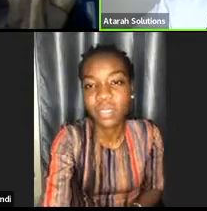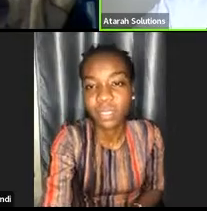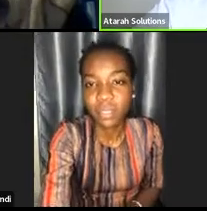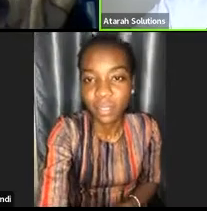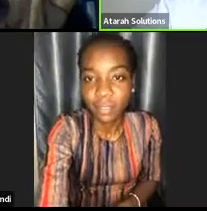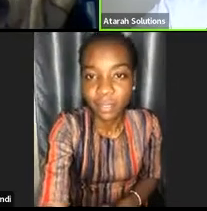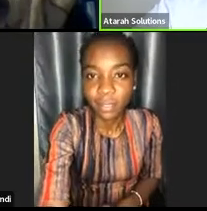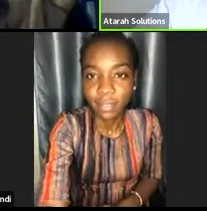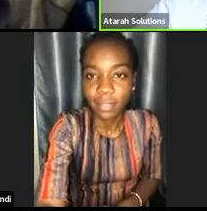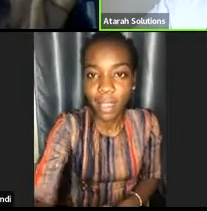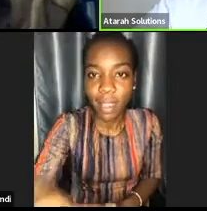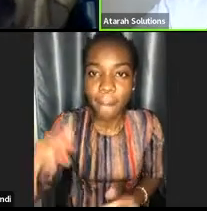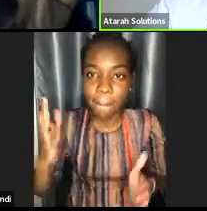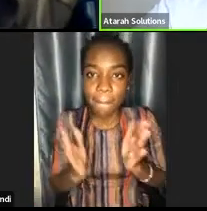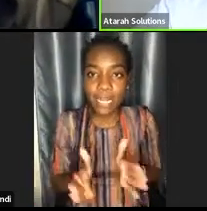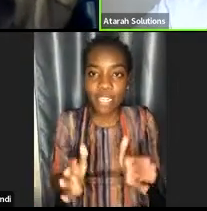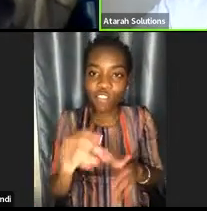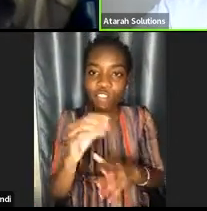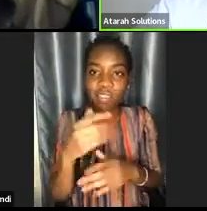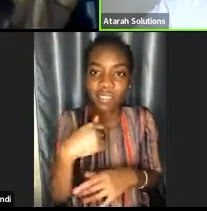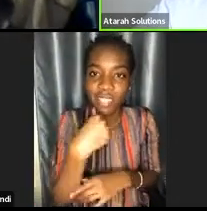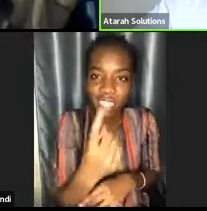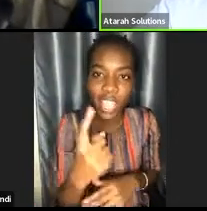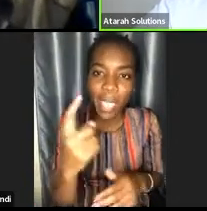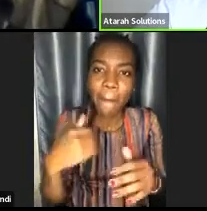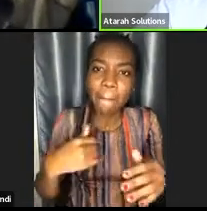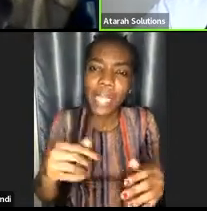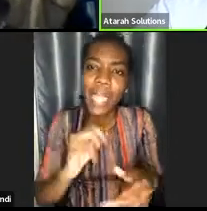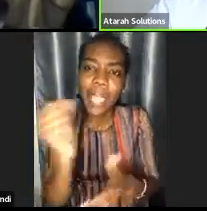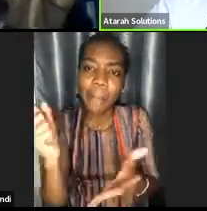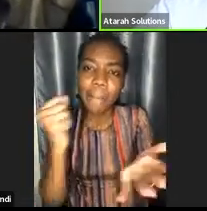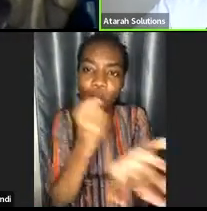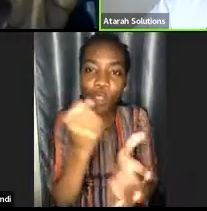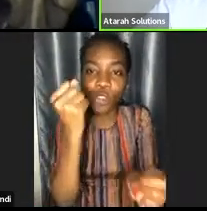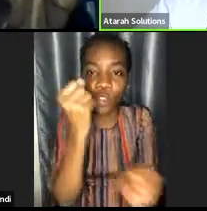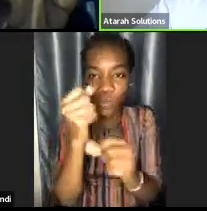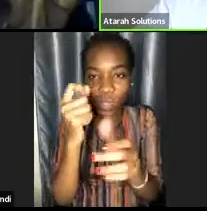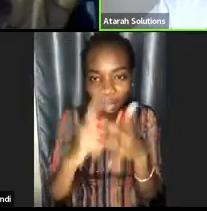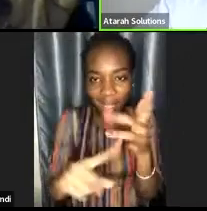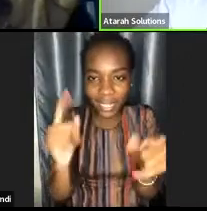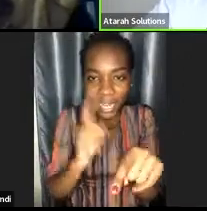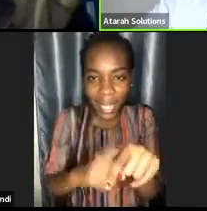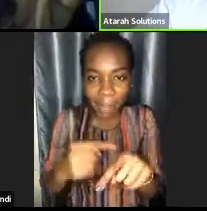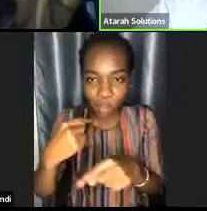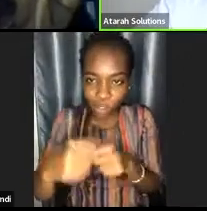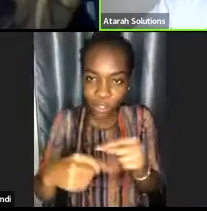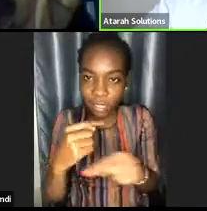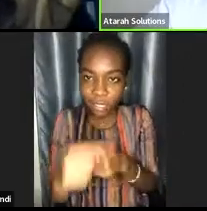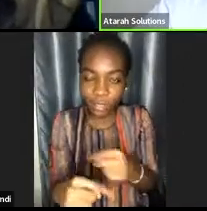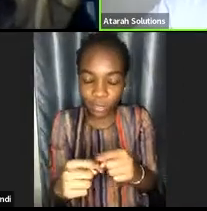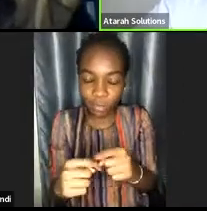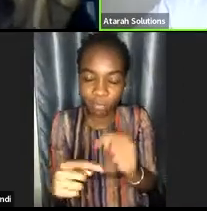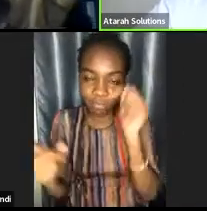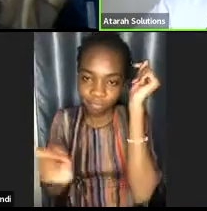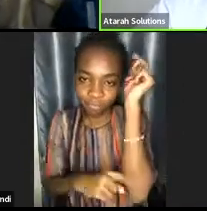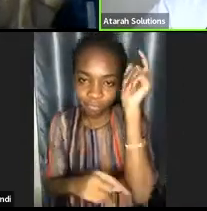what should an employee do when undergoing a disciplinary that they feel is unfair and unjust to them, but